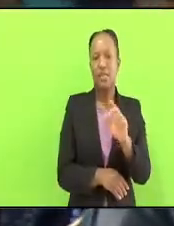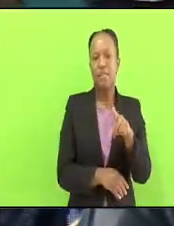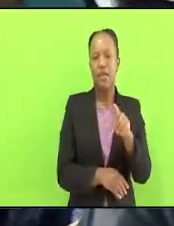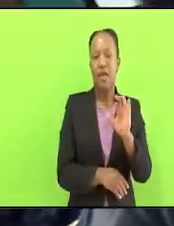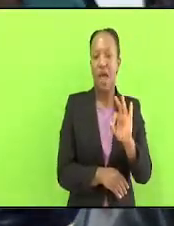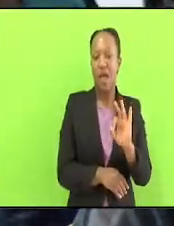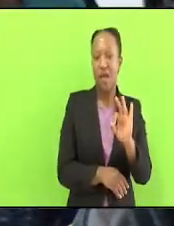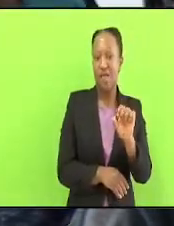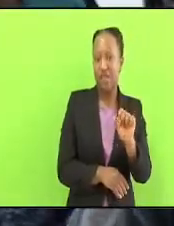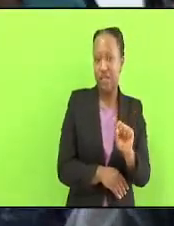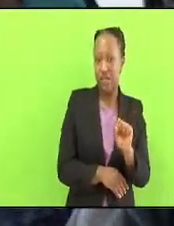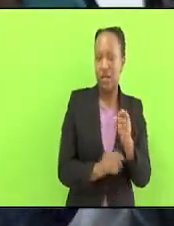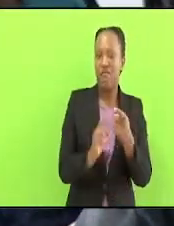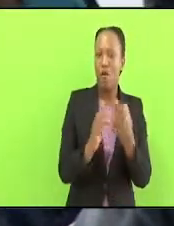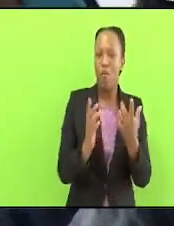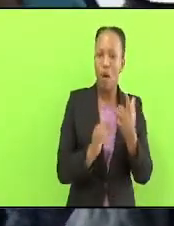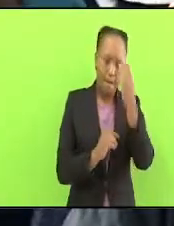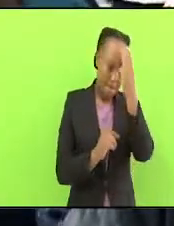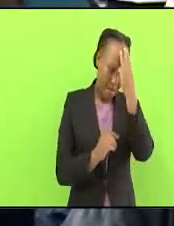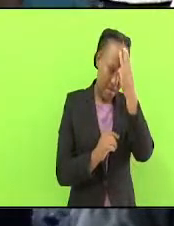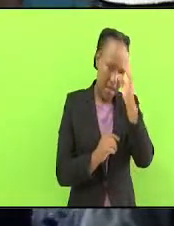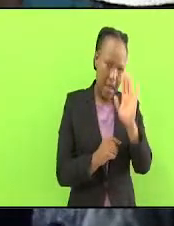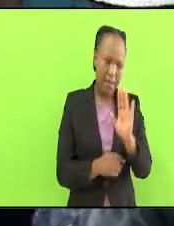Yamo Mahikeng.